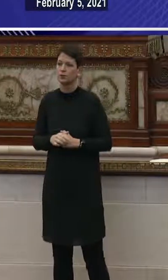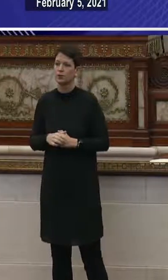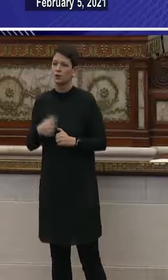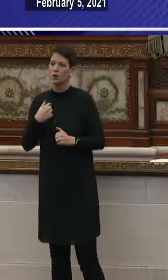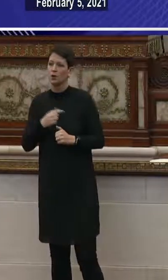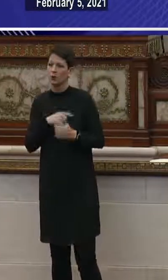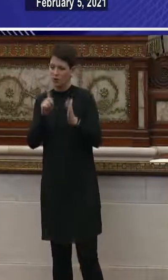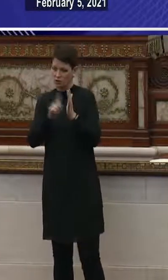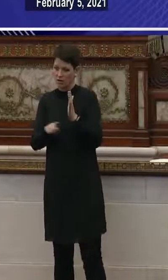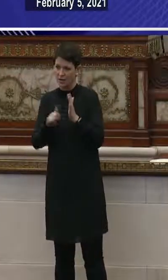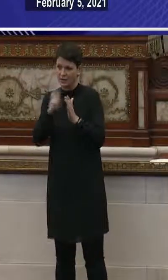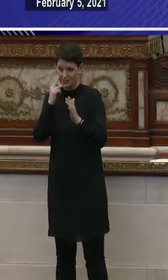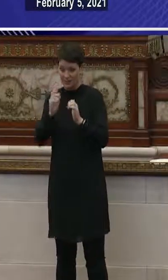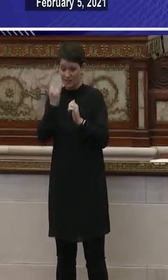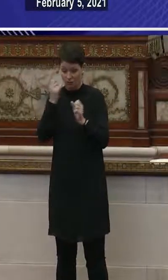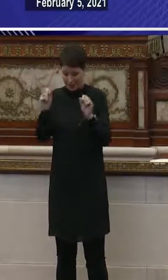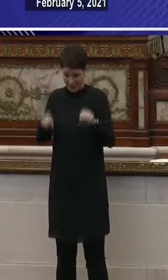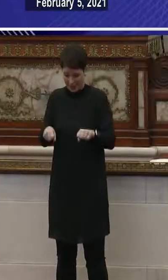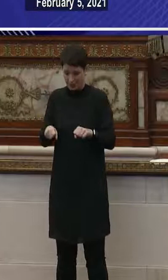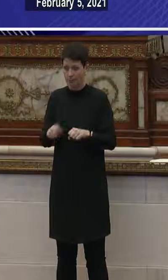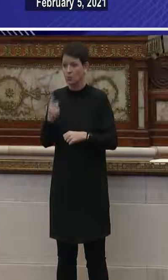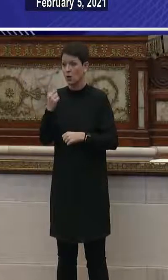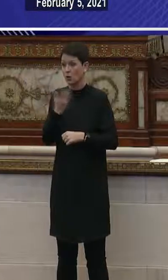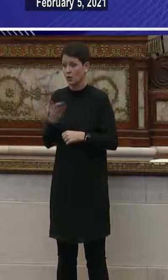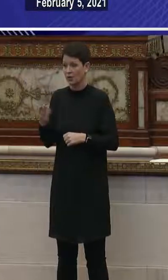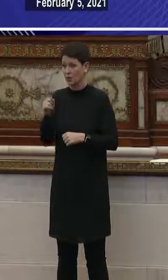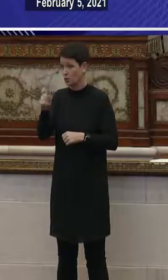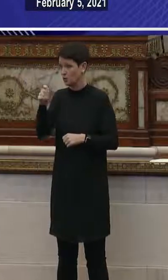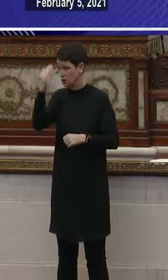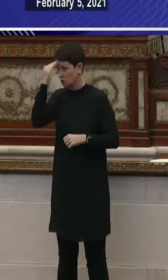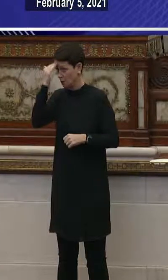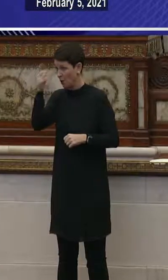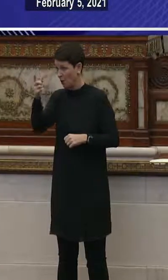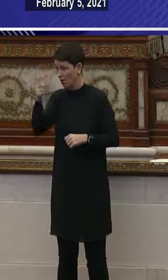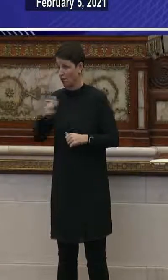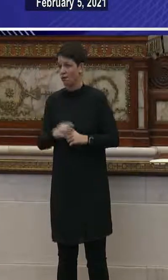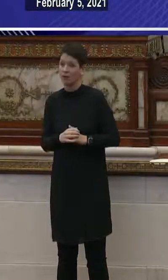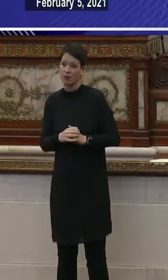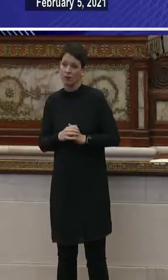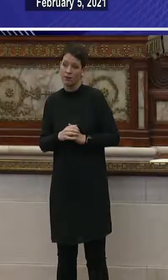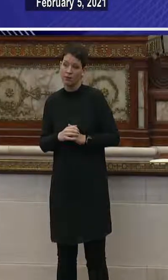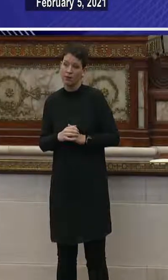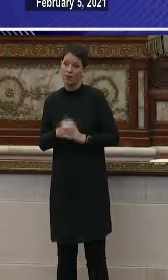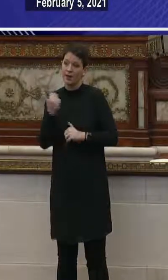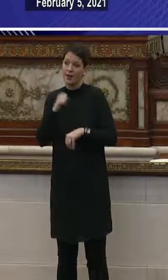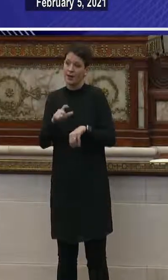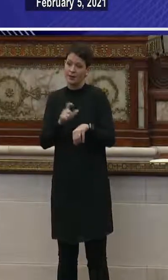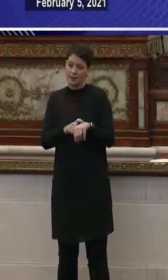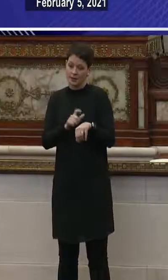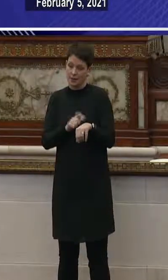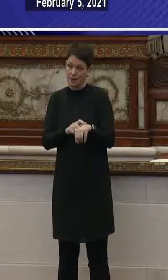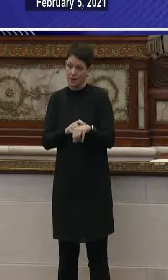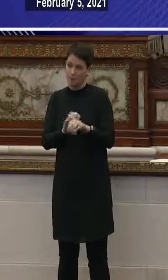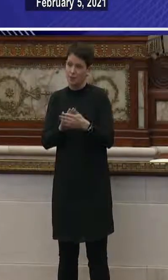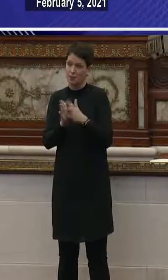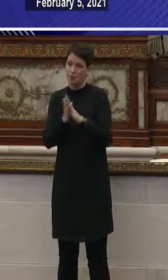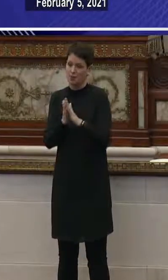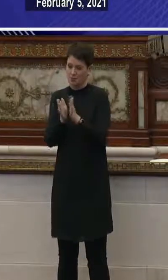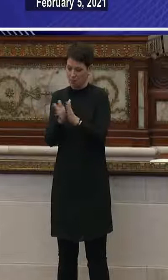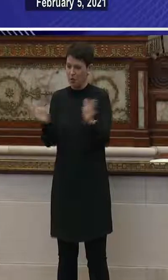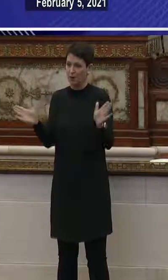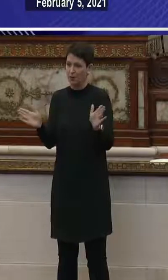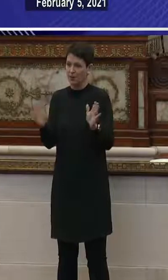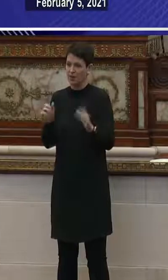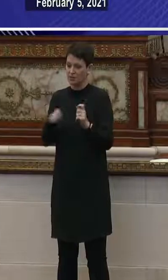at that, see if we can do that. The one thing that you need to be aware is anytime it becomes public that a